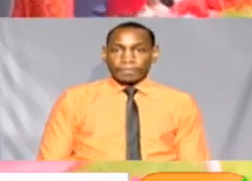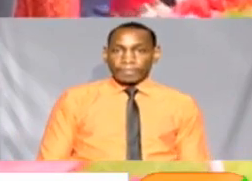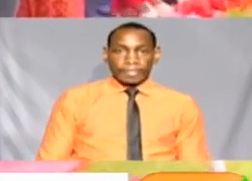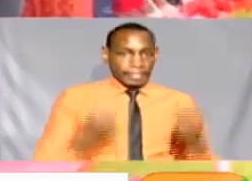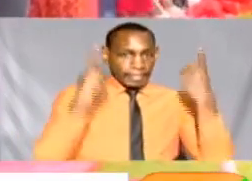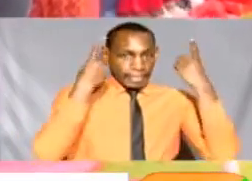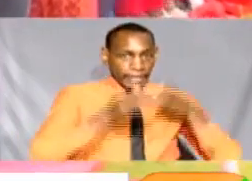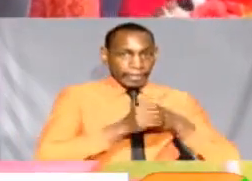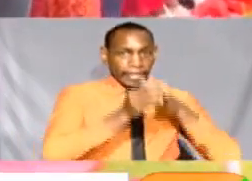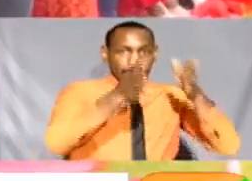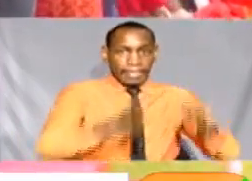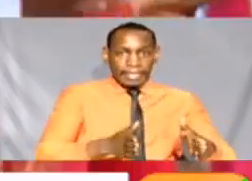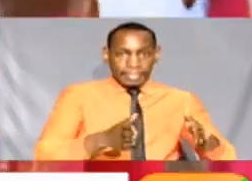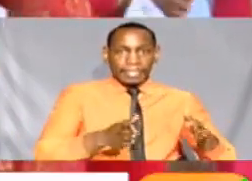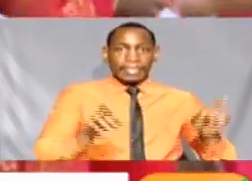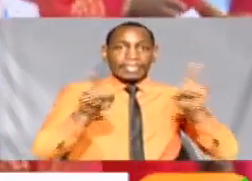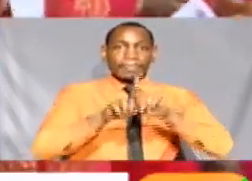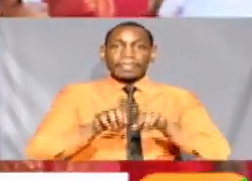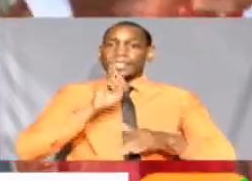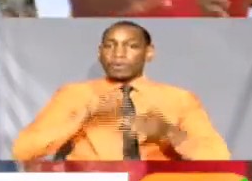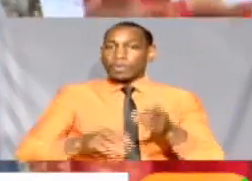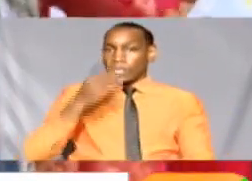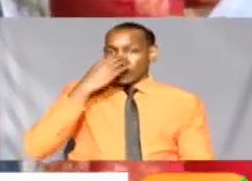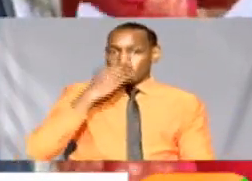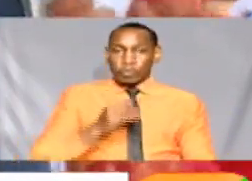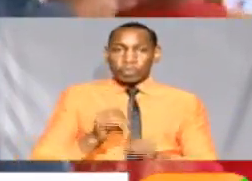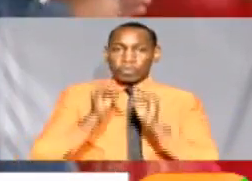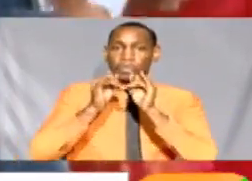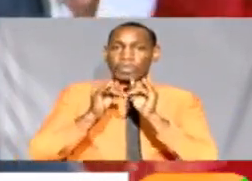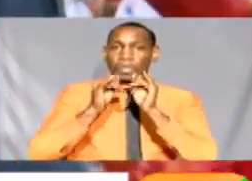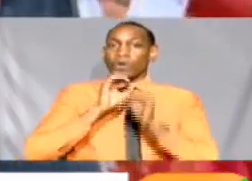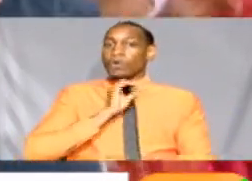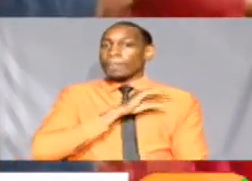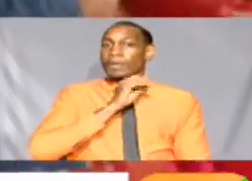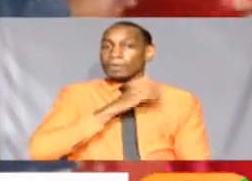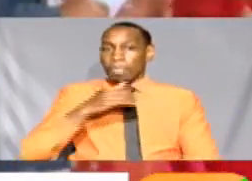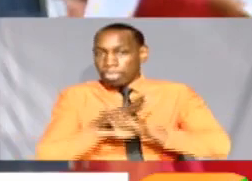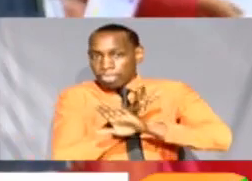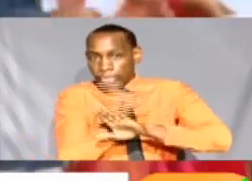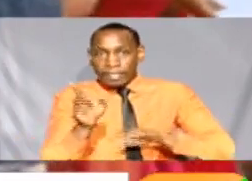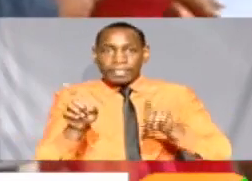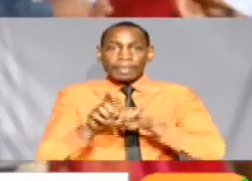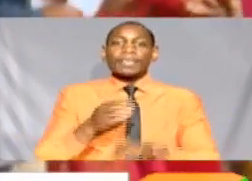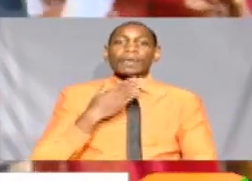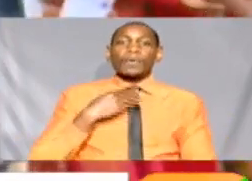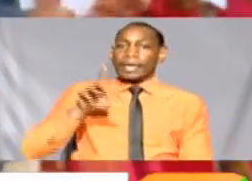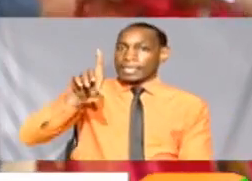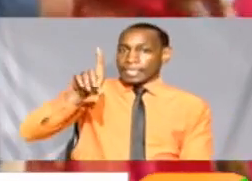Kieleweke leaders have a waiver termed Ruto's latest outburst as diversionary and want